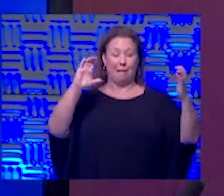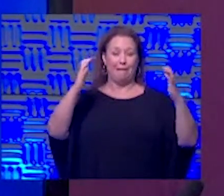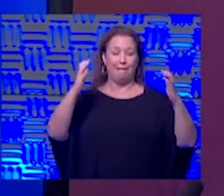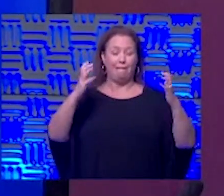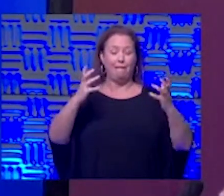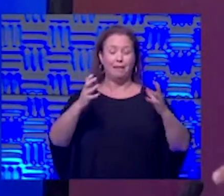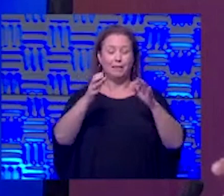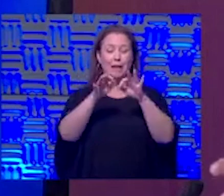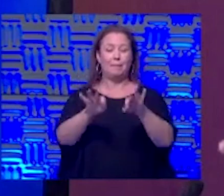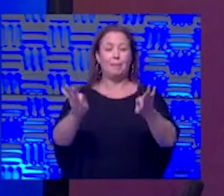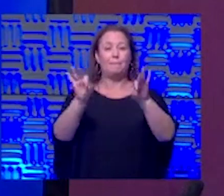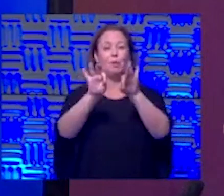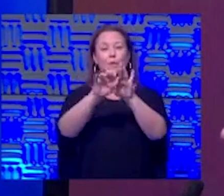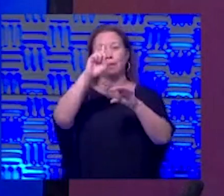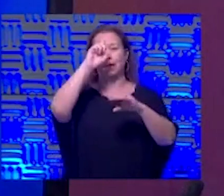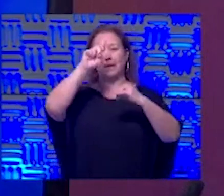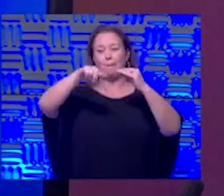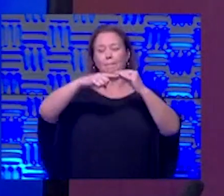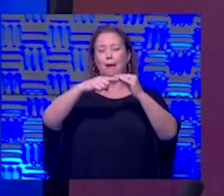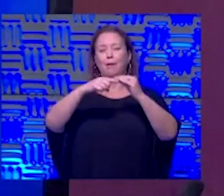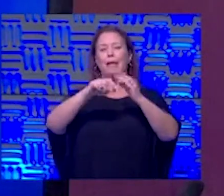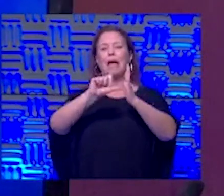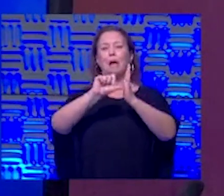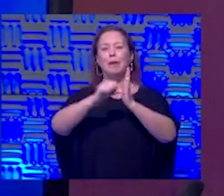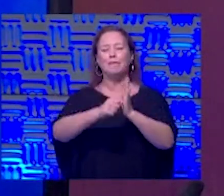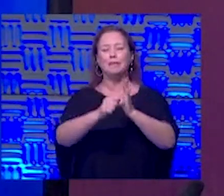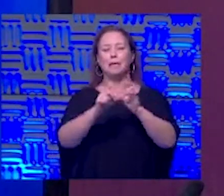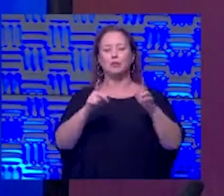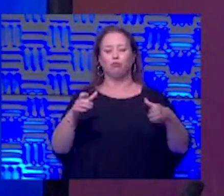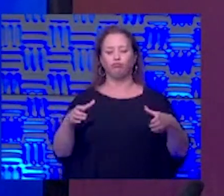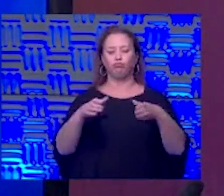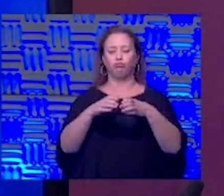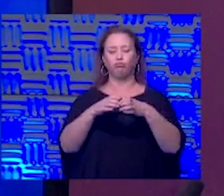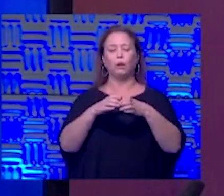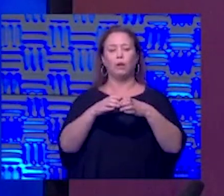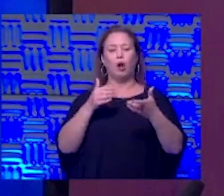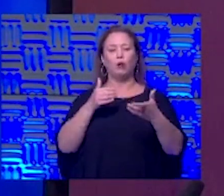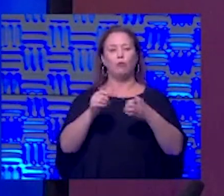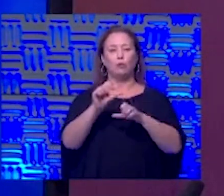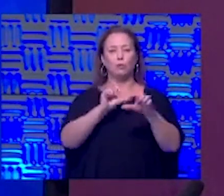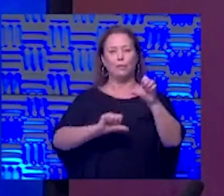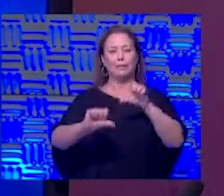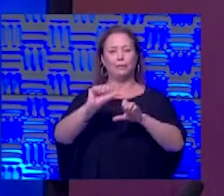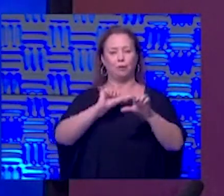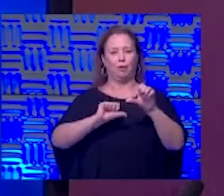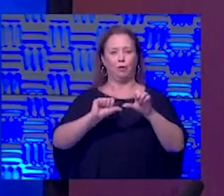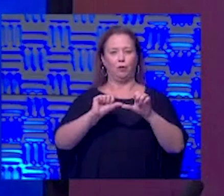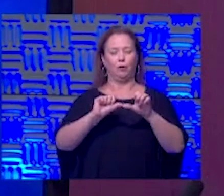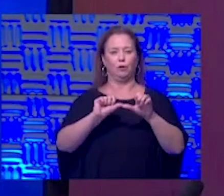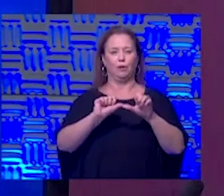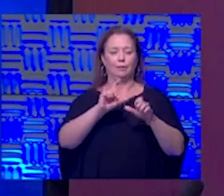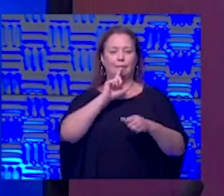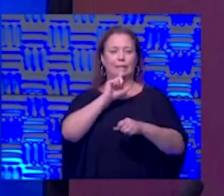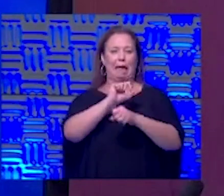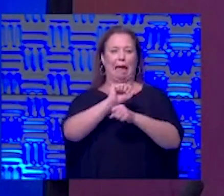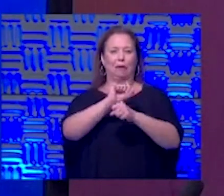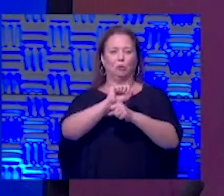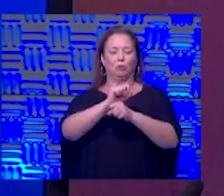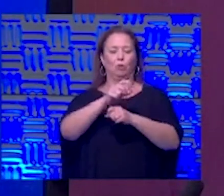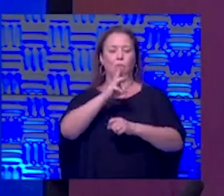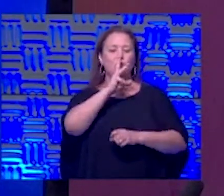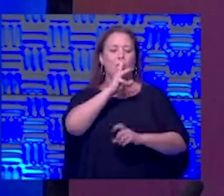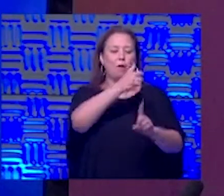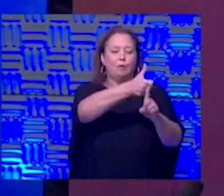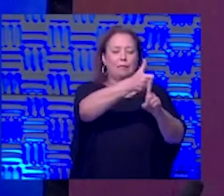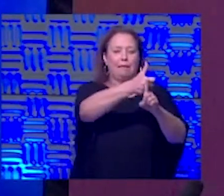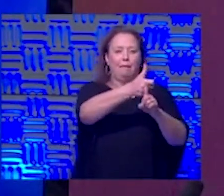more important to think about how close people are together in any of these settings than that actual setting. The